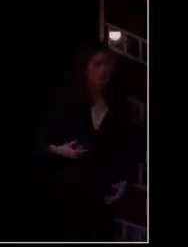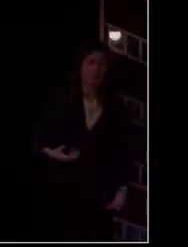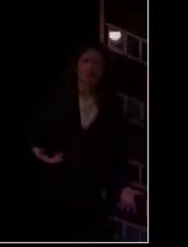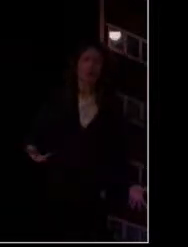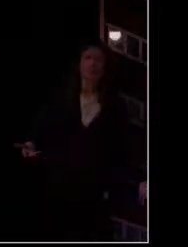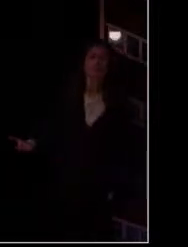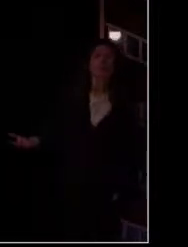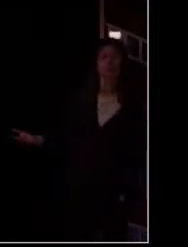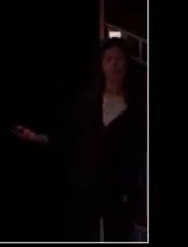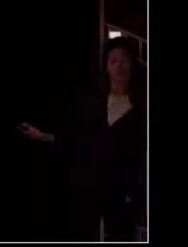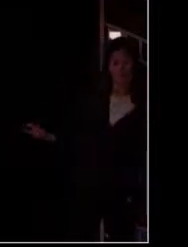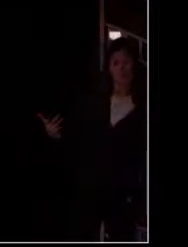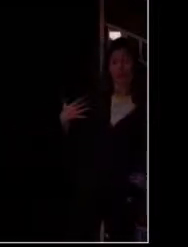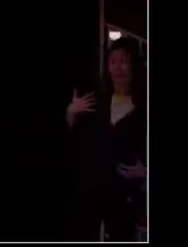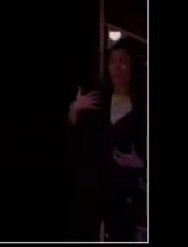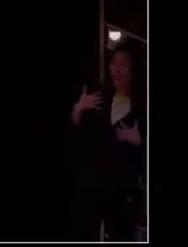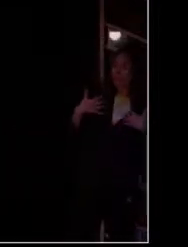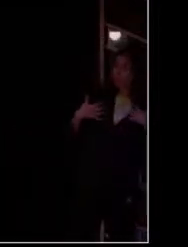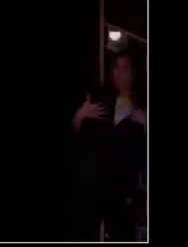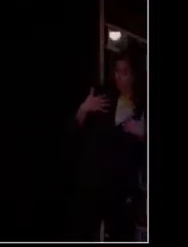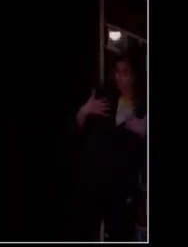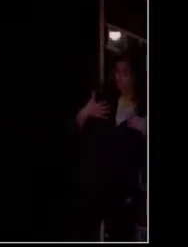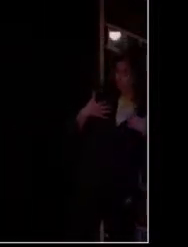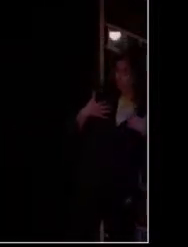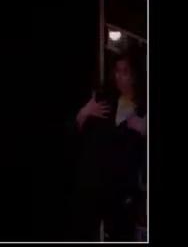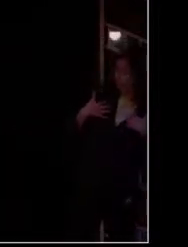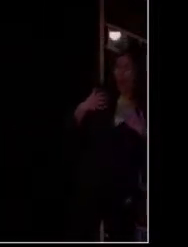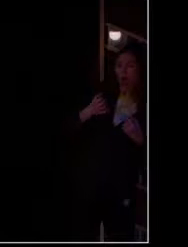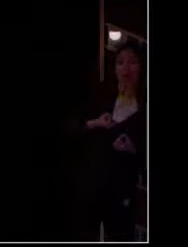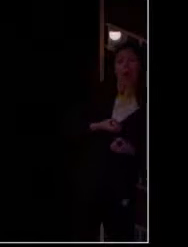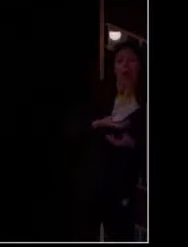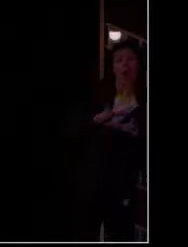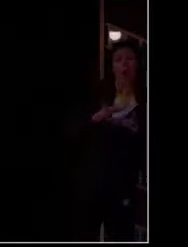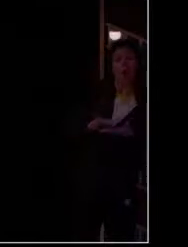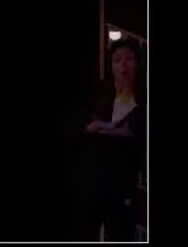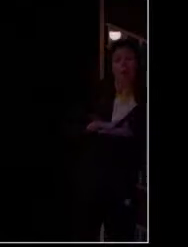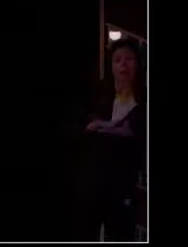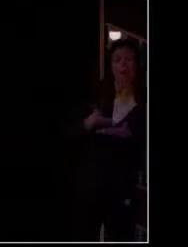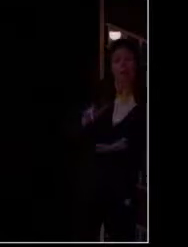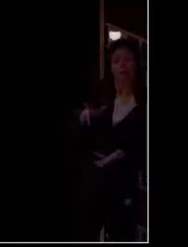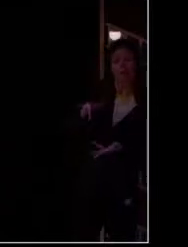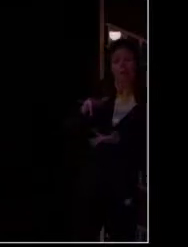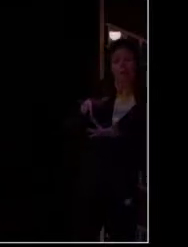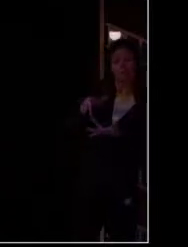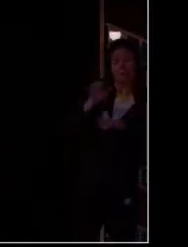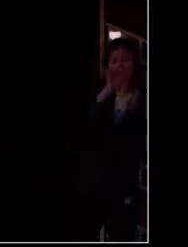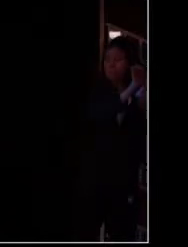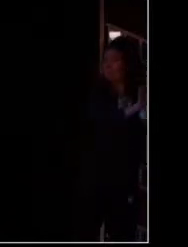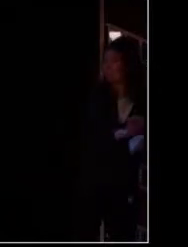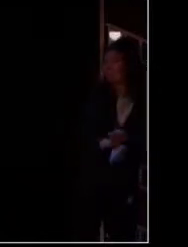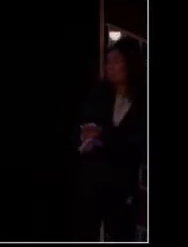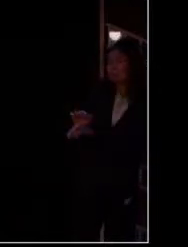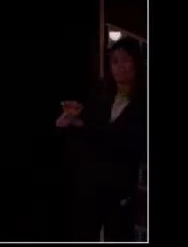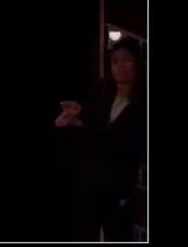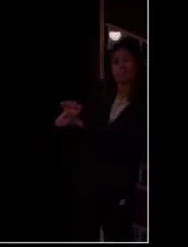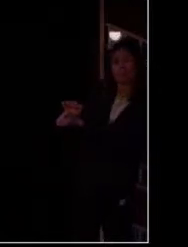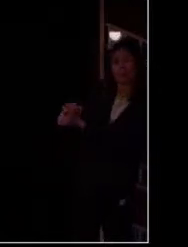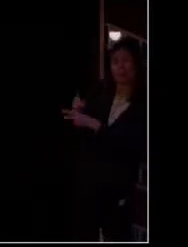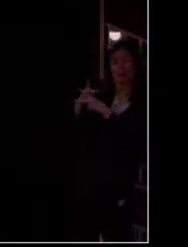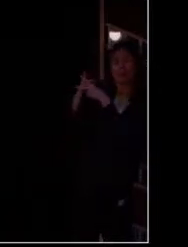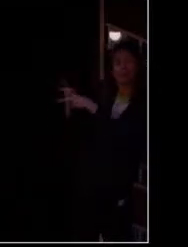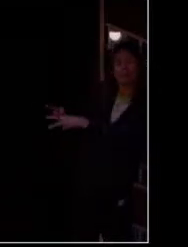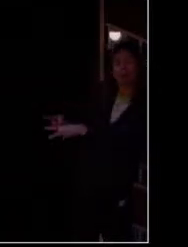lock up honesty and honour from the access of friendly visitors. Tell me, is it allowed to see